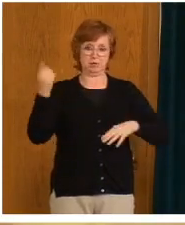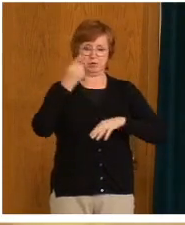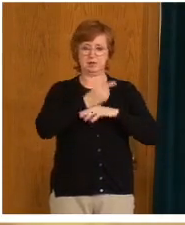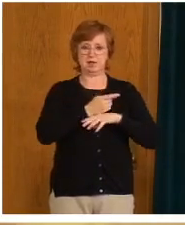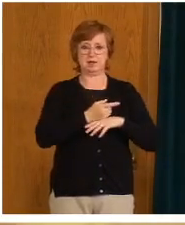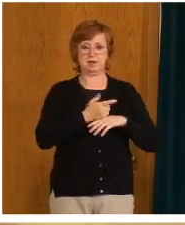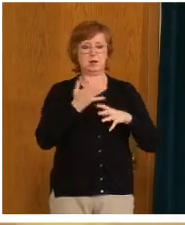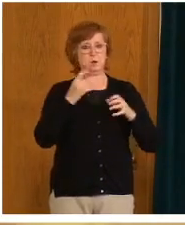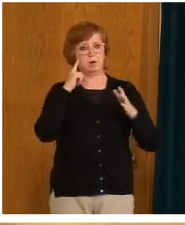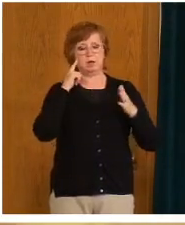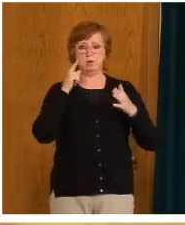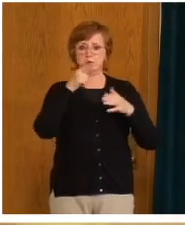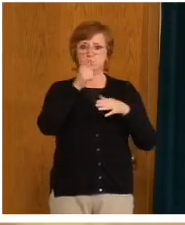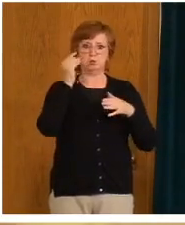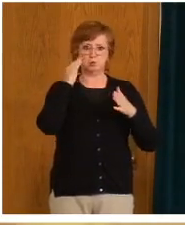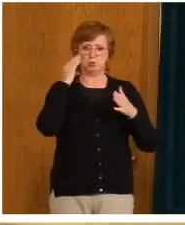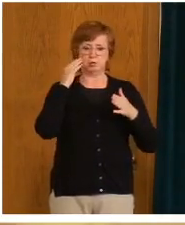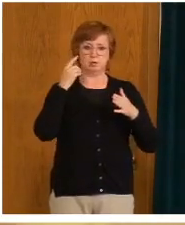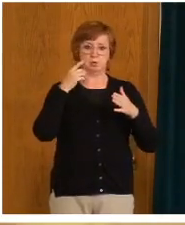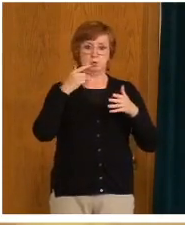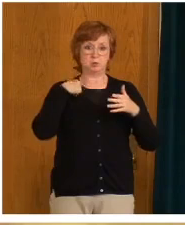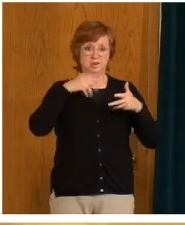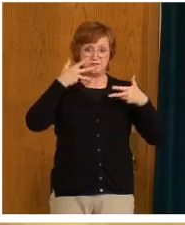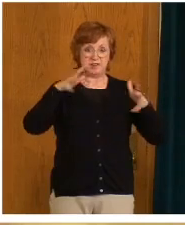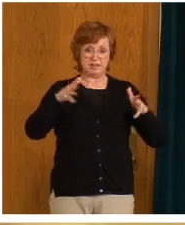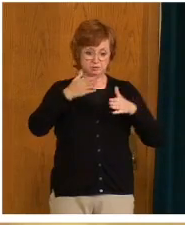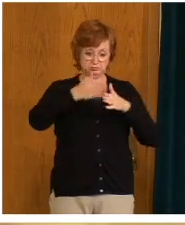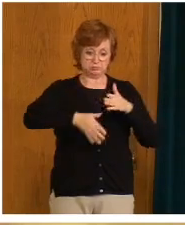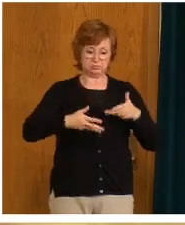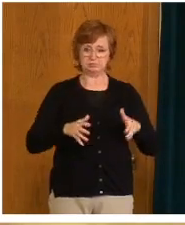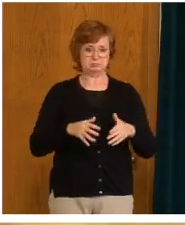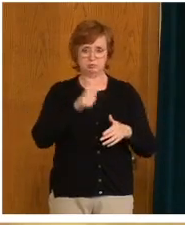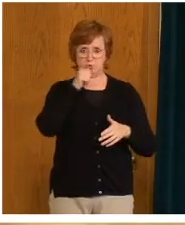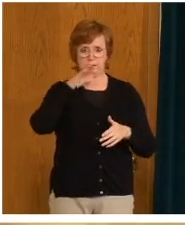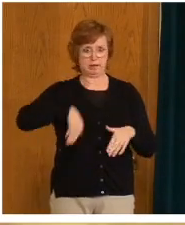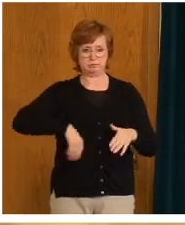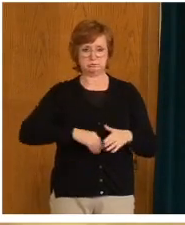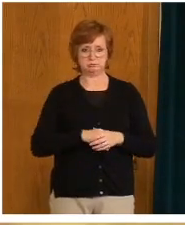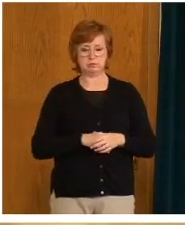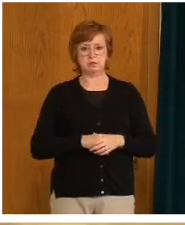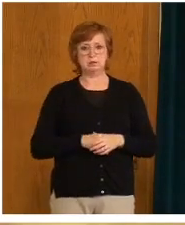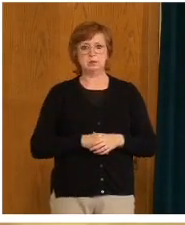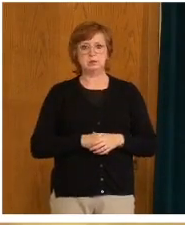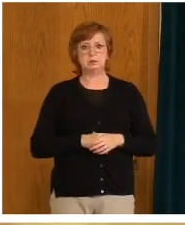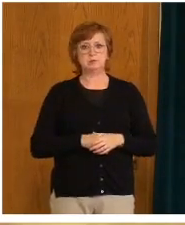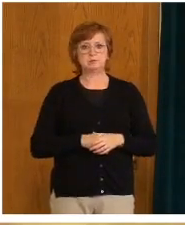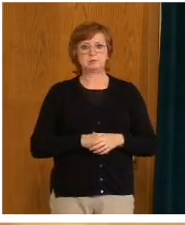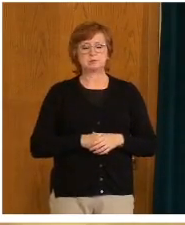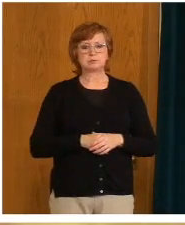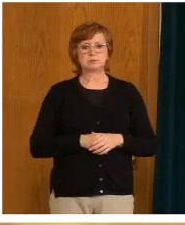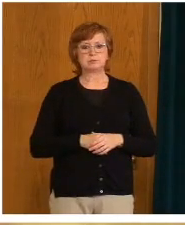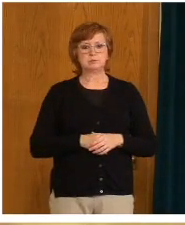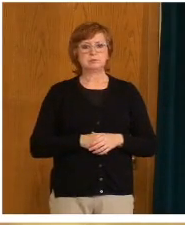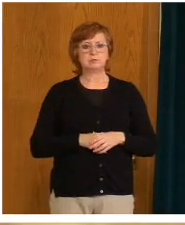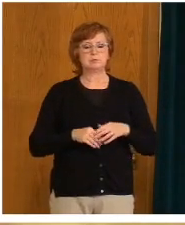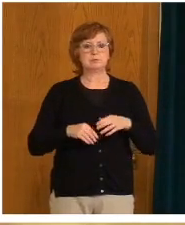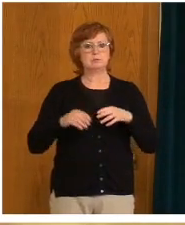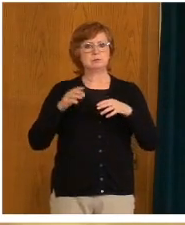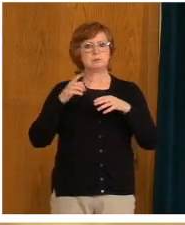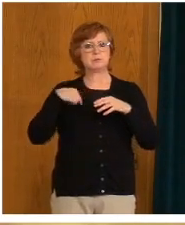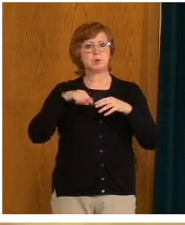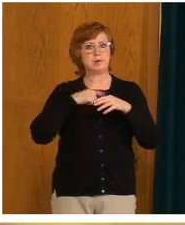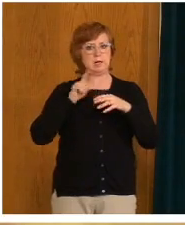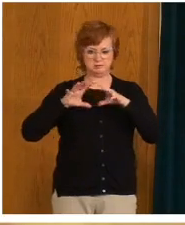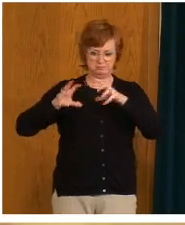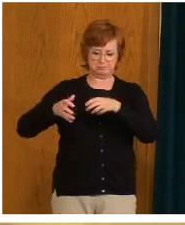not finished. We have some more work to do, all of us, in particular those of us that are maybe on the fence with respect to